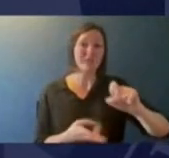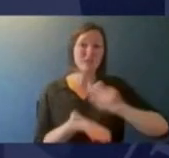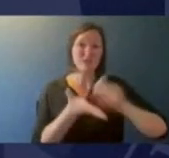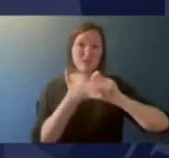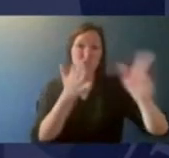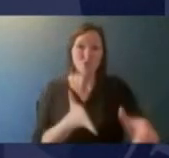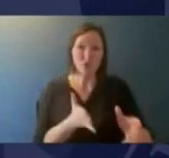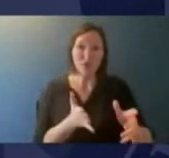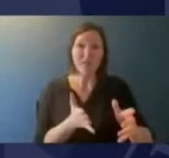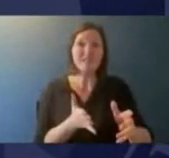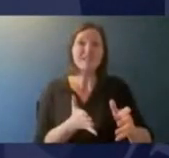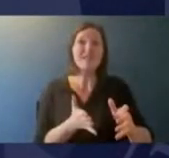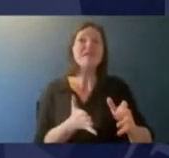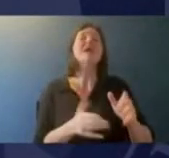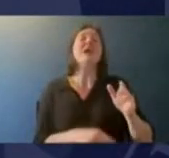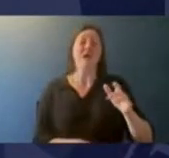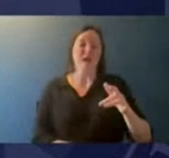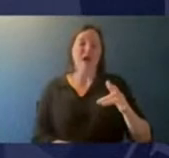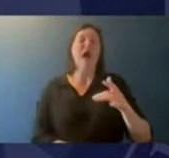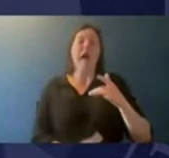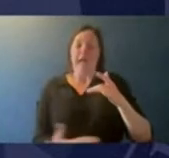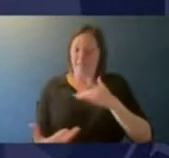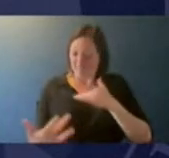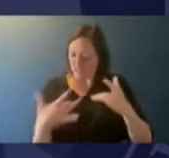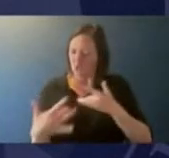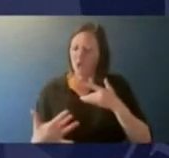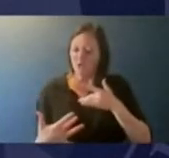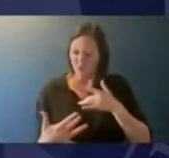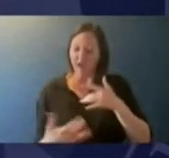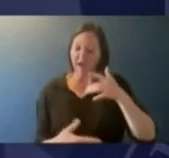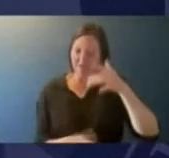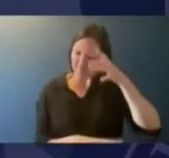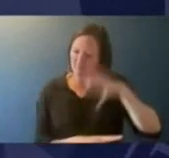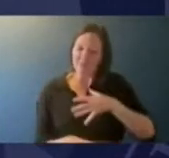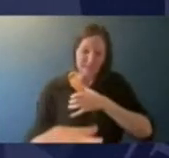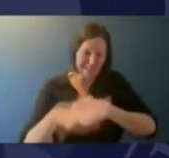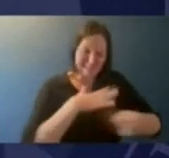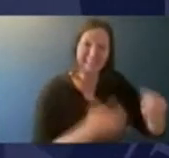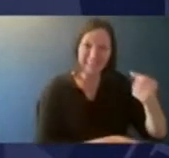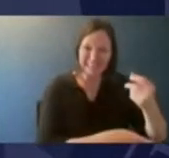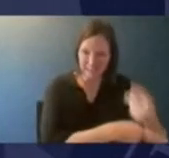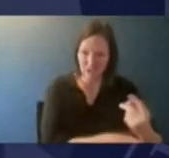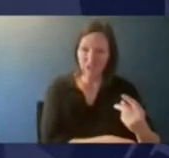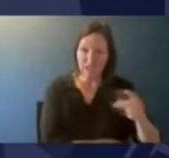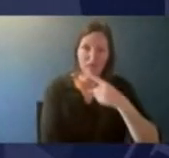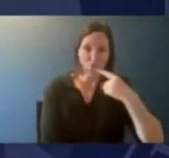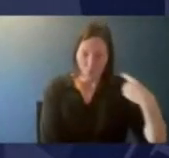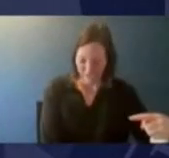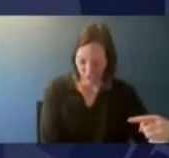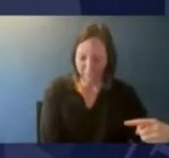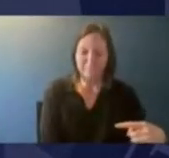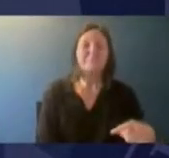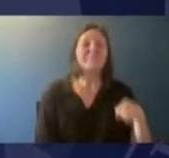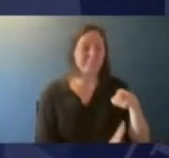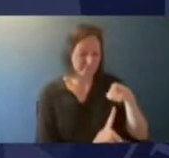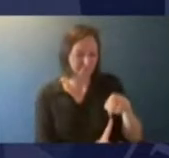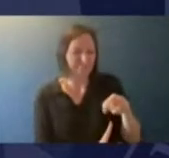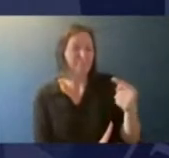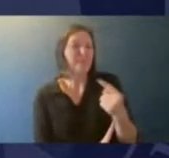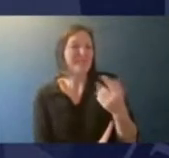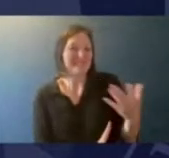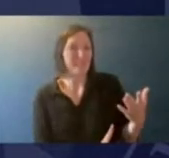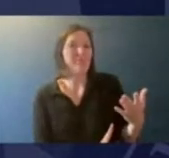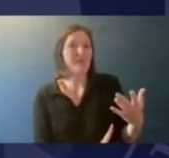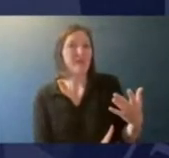deeply concerned over Russia's detention of him. This is something